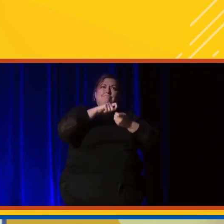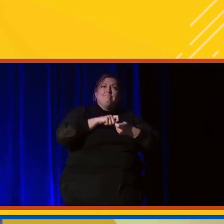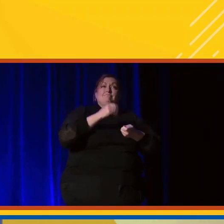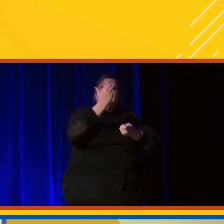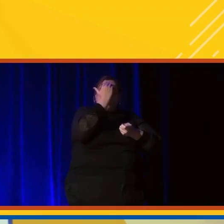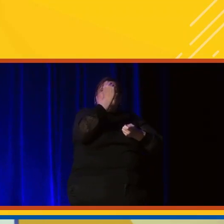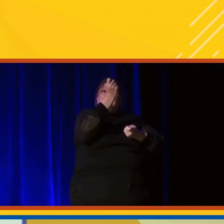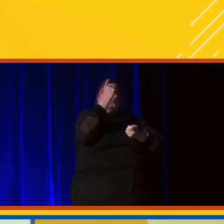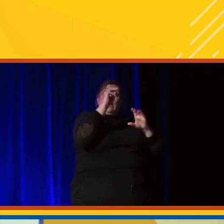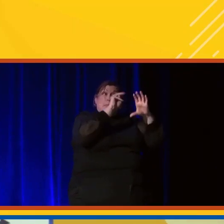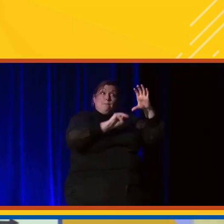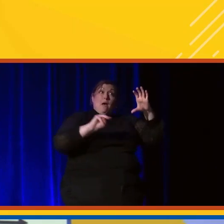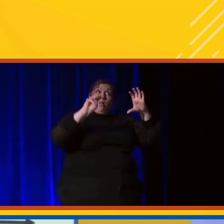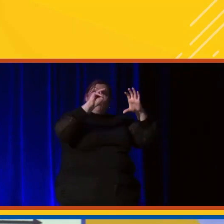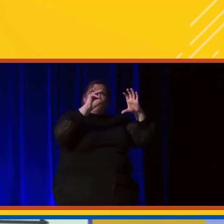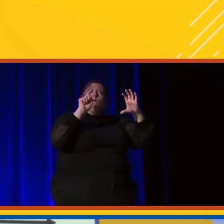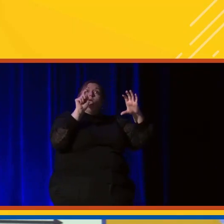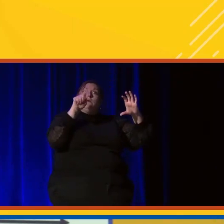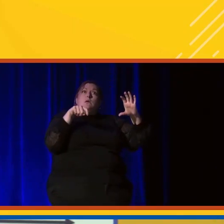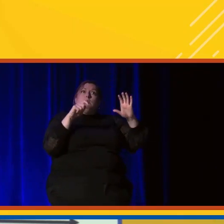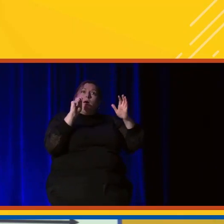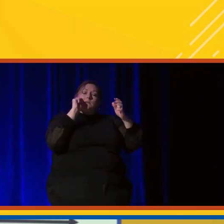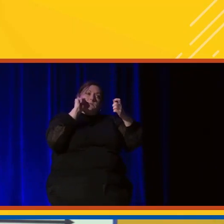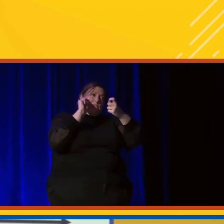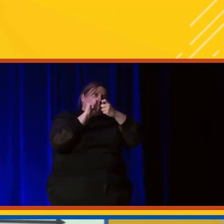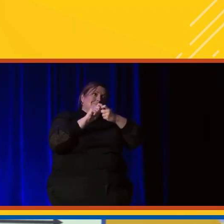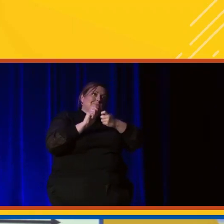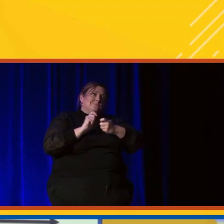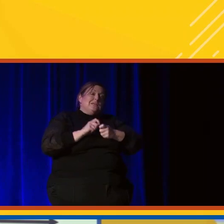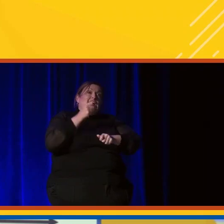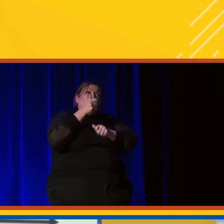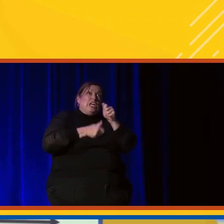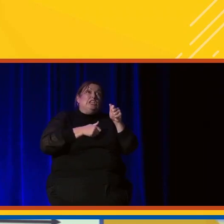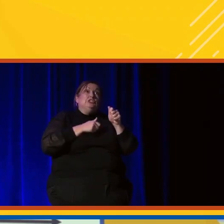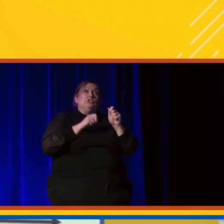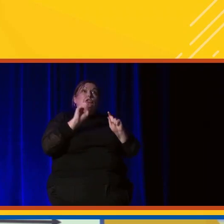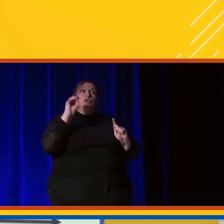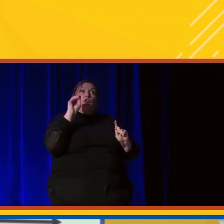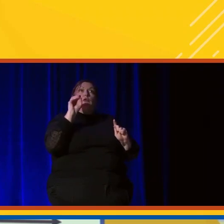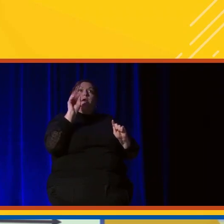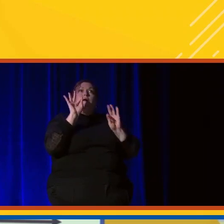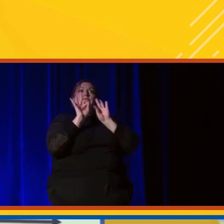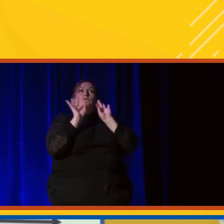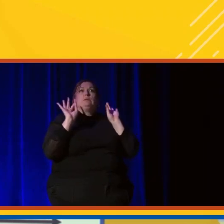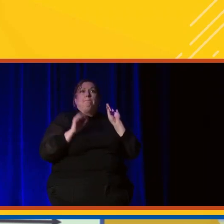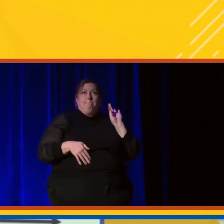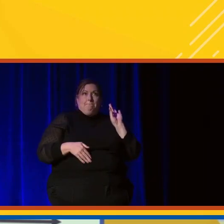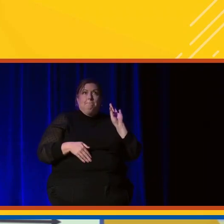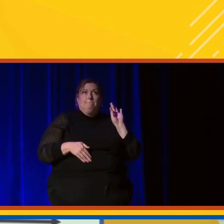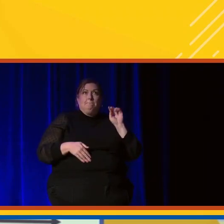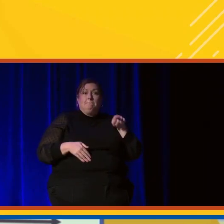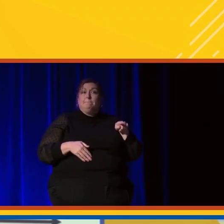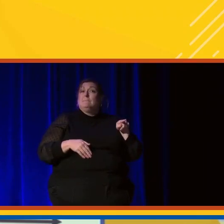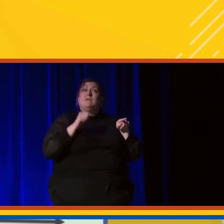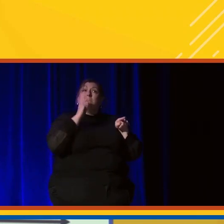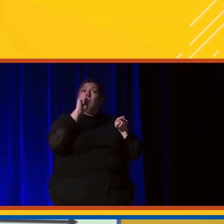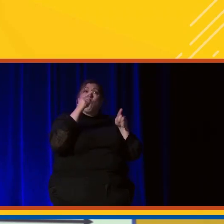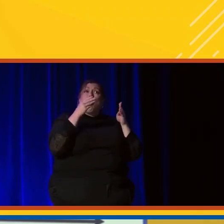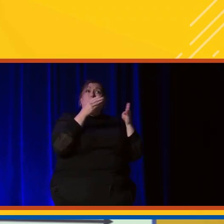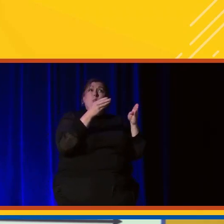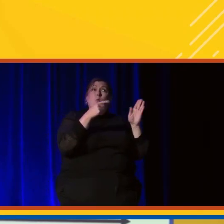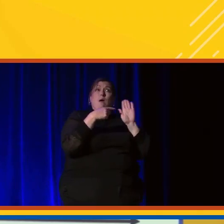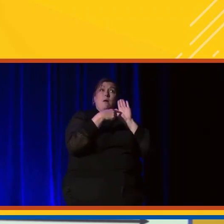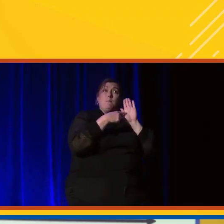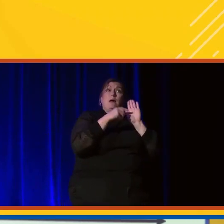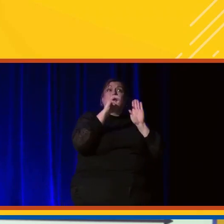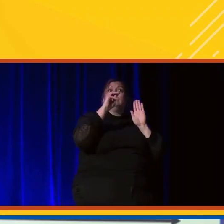understand a molecule, you need to specify every degree of freedom in that molecule. This is not the only way that modeling